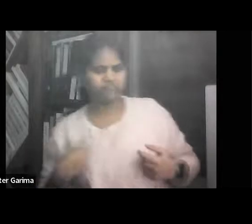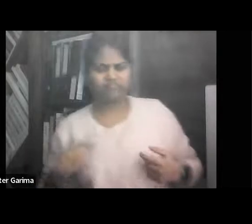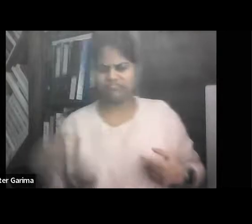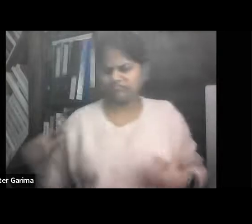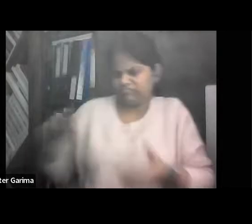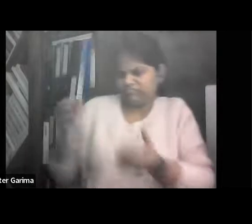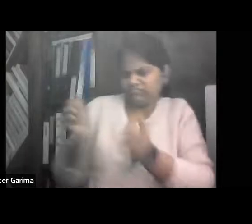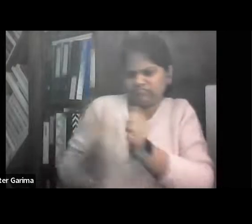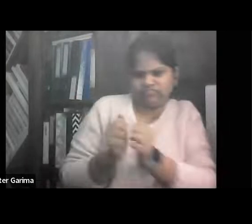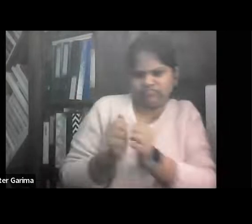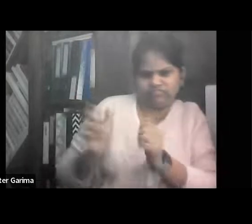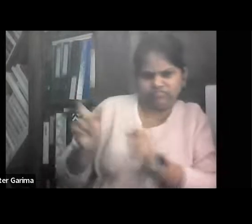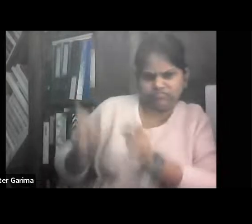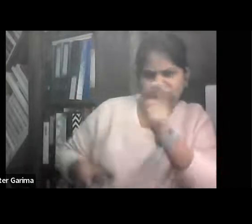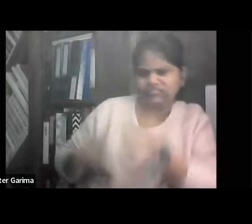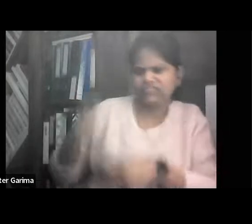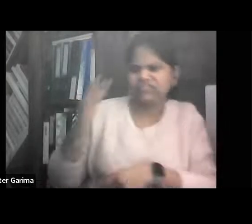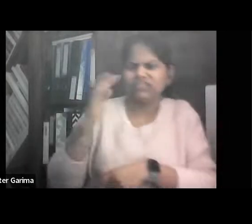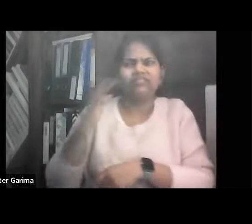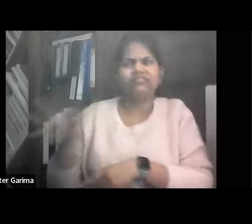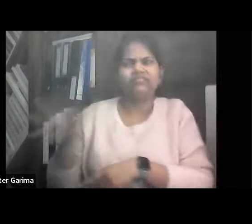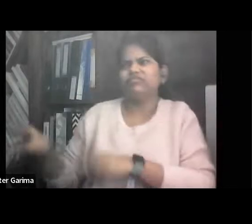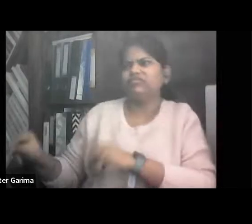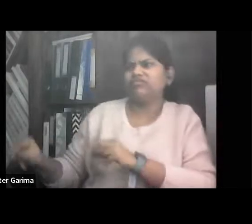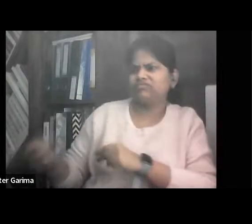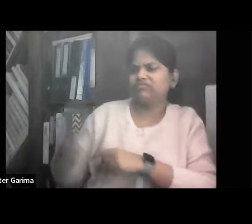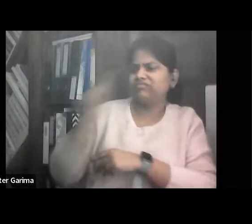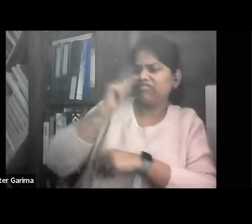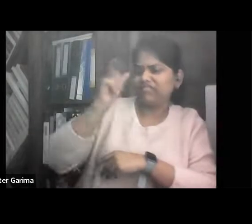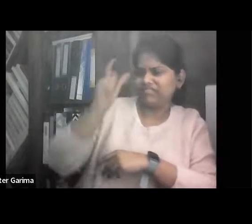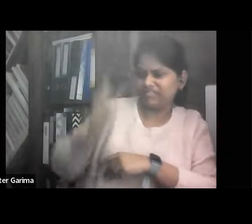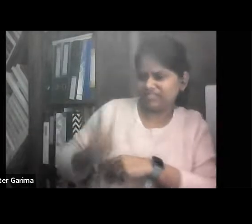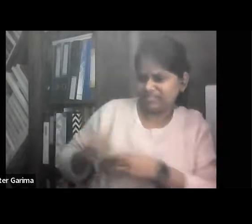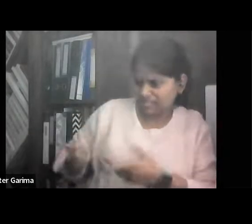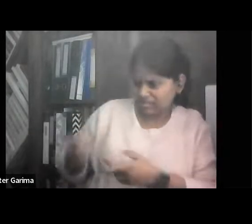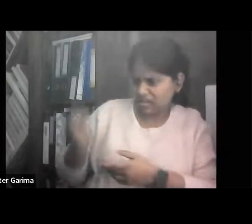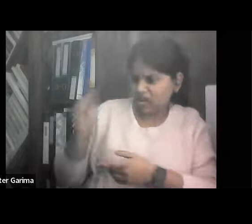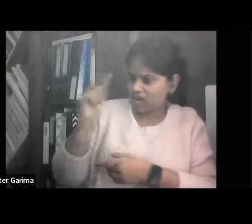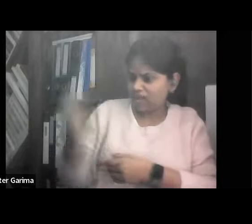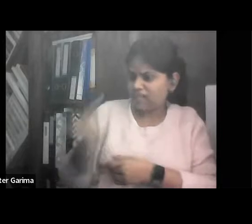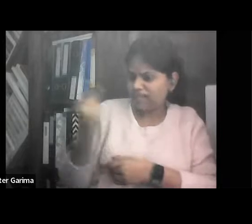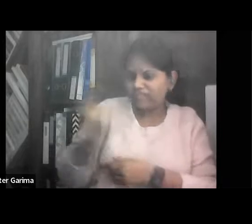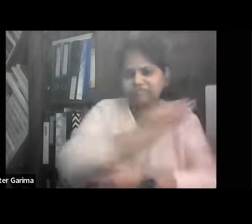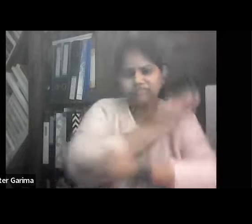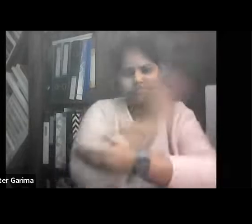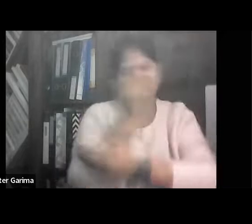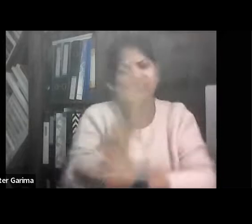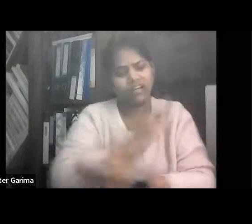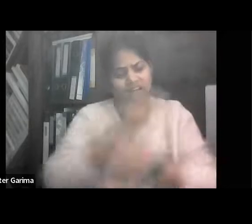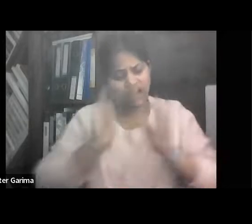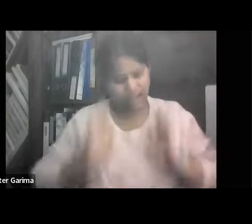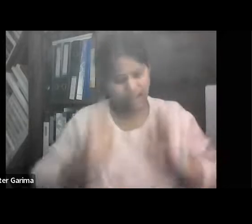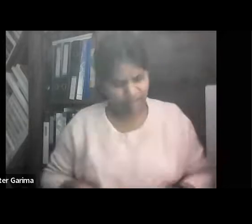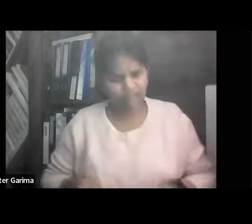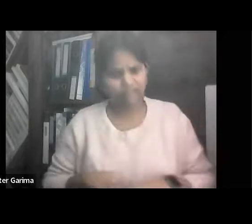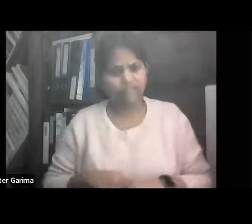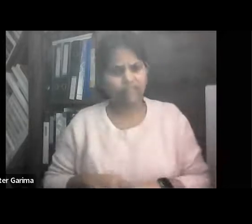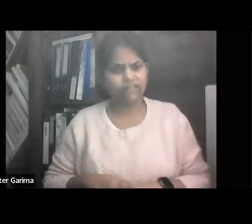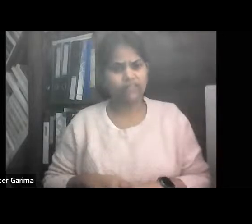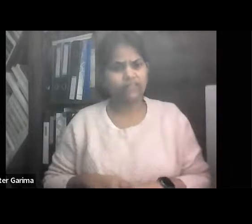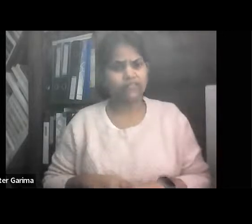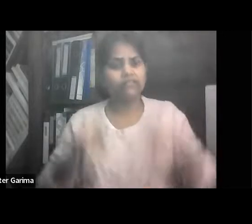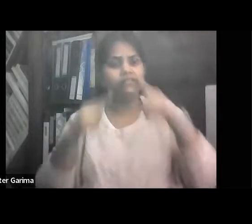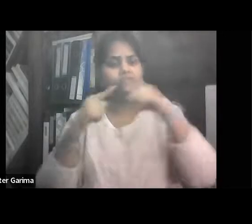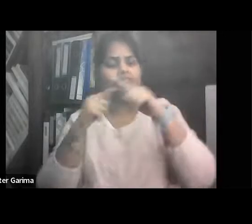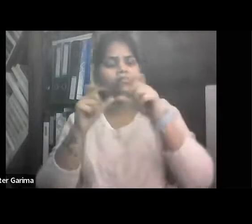denials are other rejections like sexuality, personhood, individual rights, and agency itself. In Tara, Dattani renders